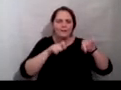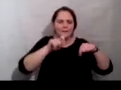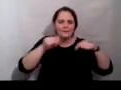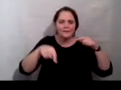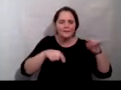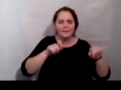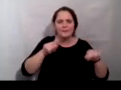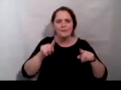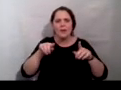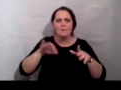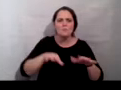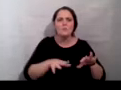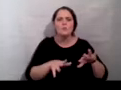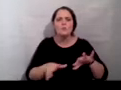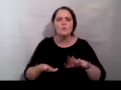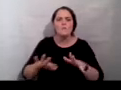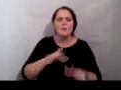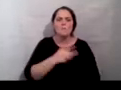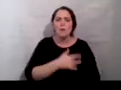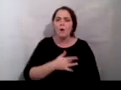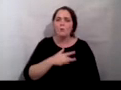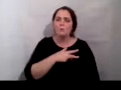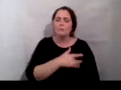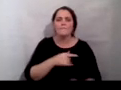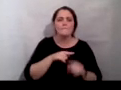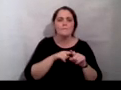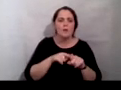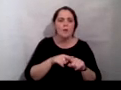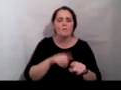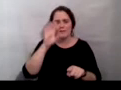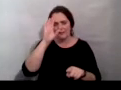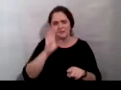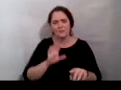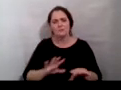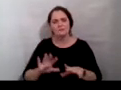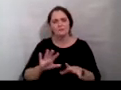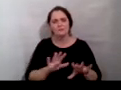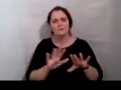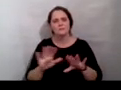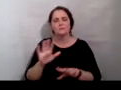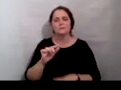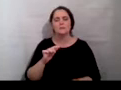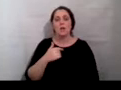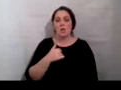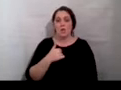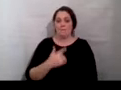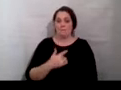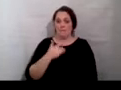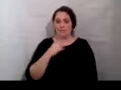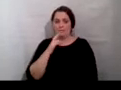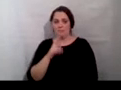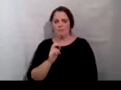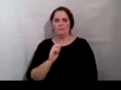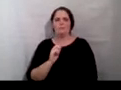and trickle in a very emotional way. I think they have a musical